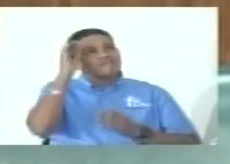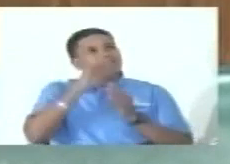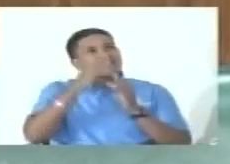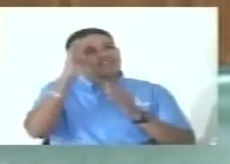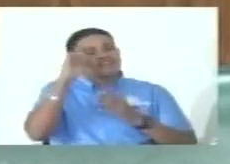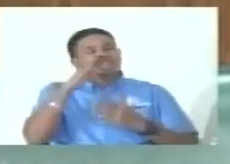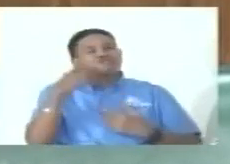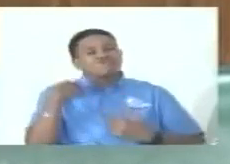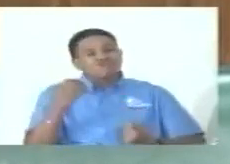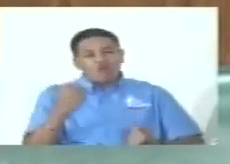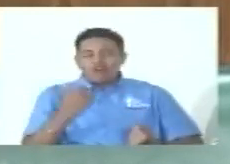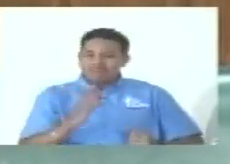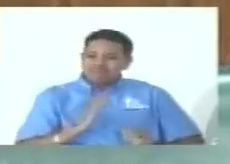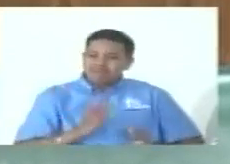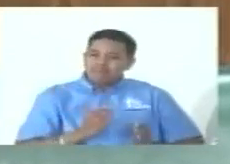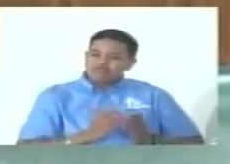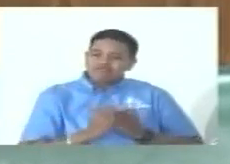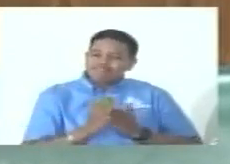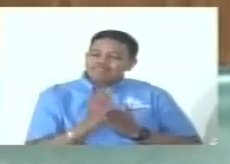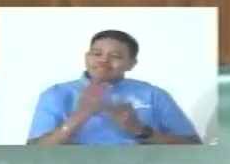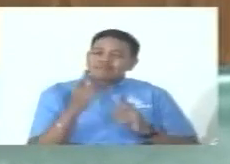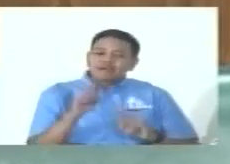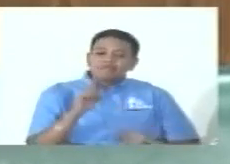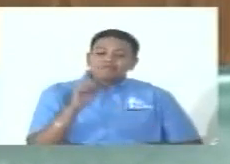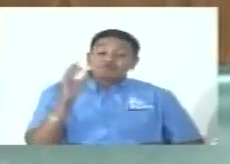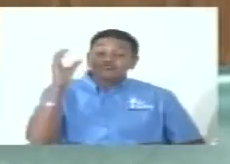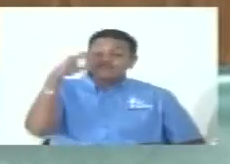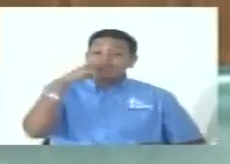Strange, Mr. President, that one of the lasting